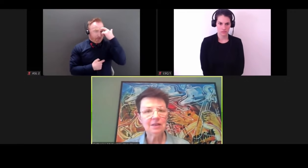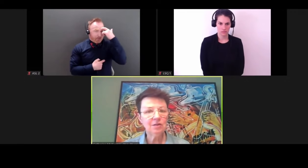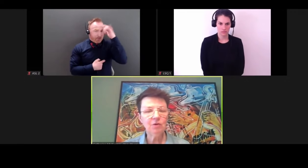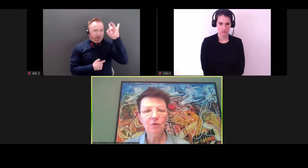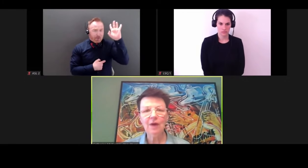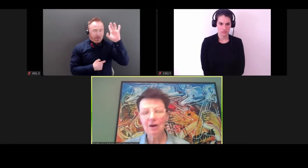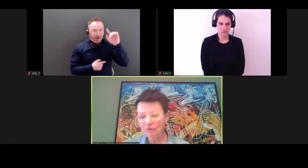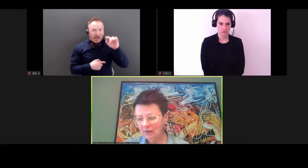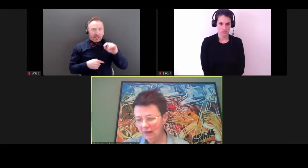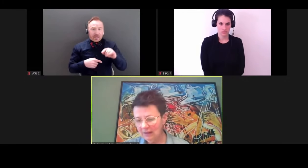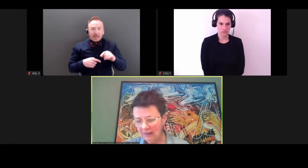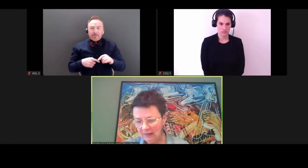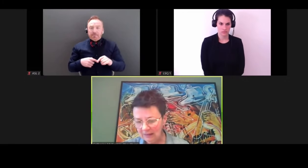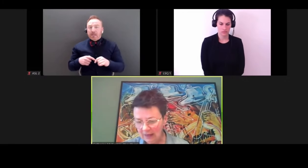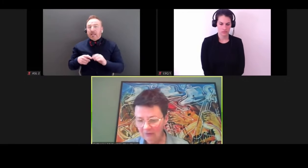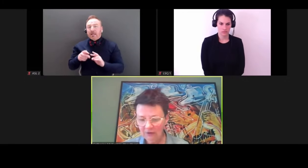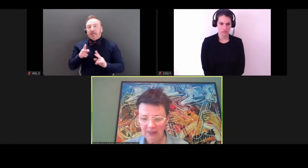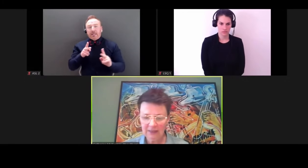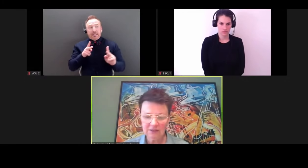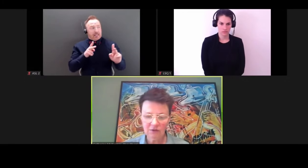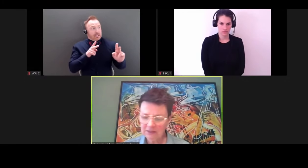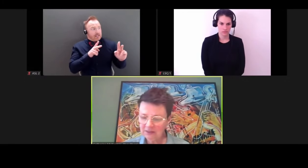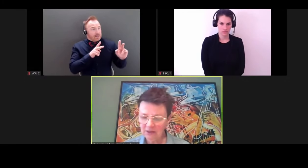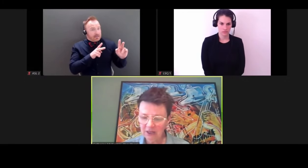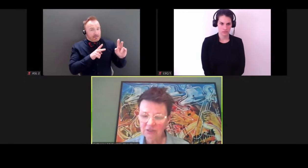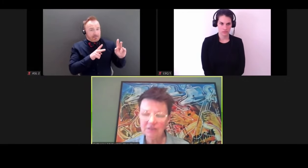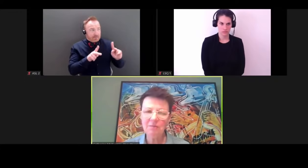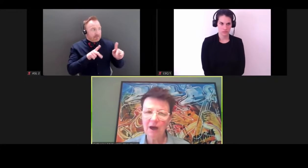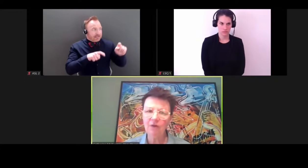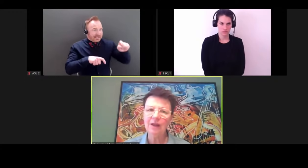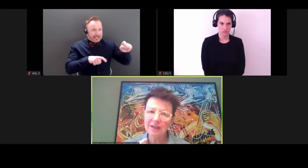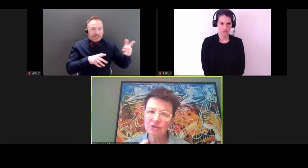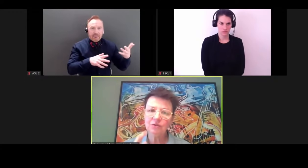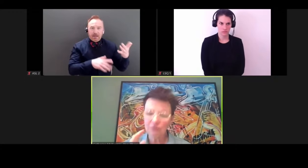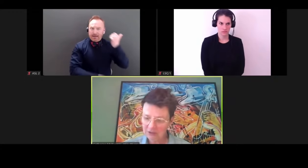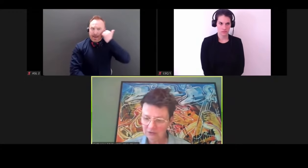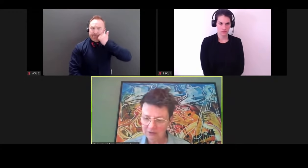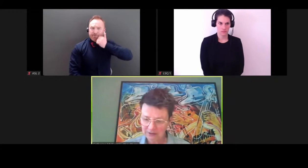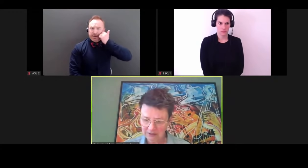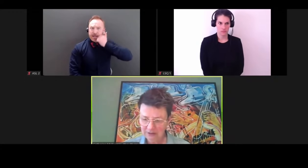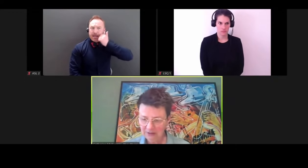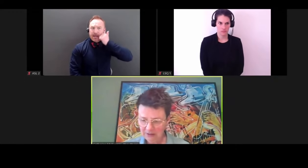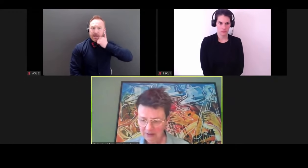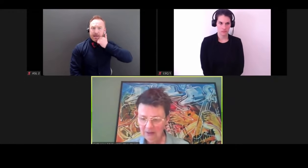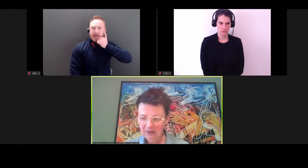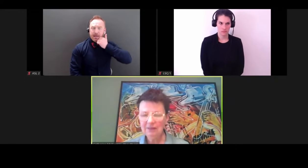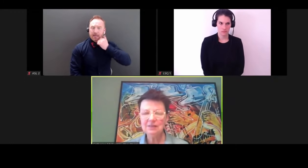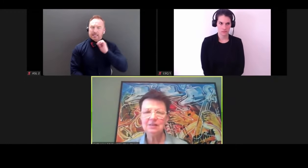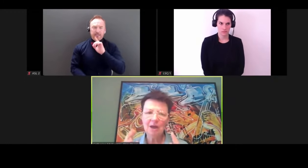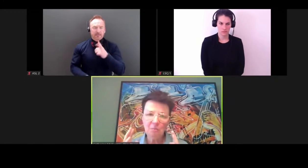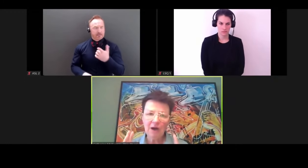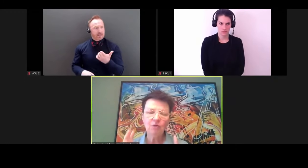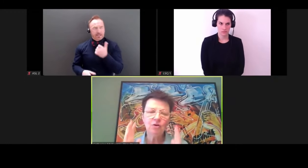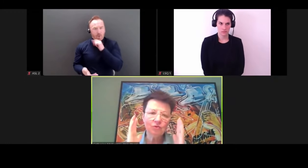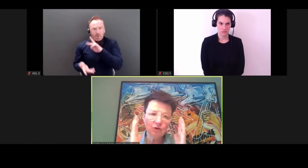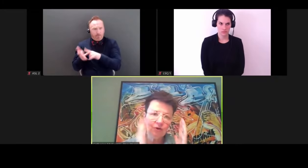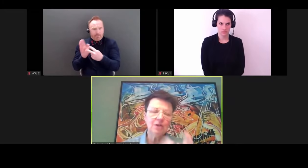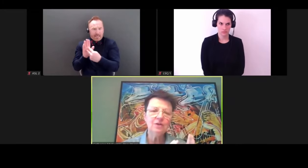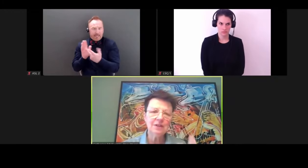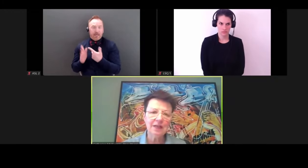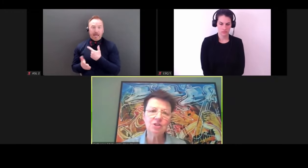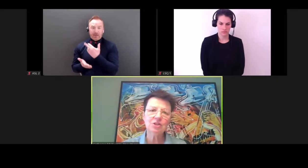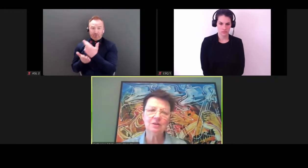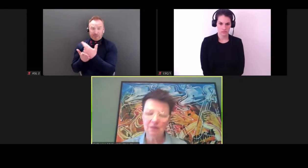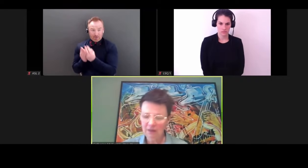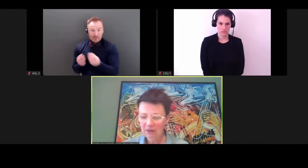Residents need to move around. They need it every day. So this is not just about extra resources. This is about you turning